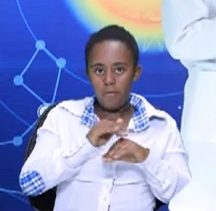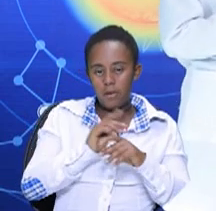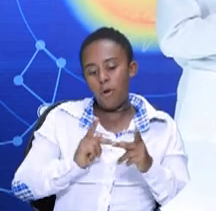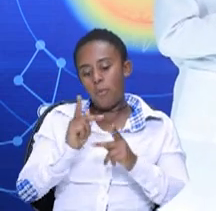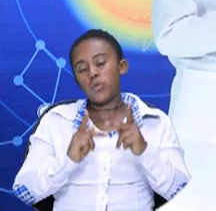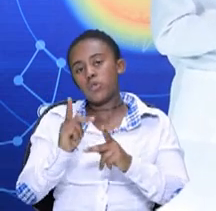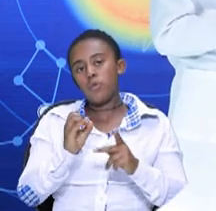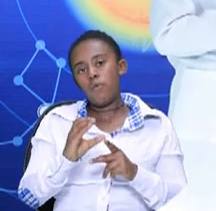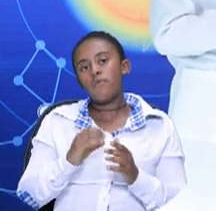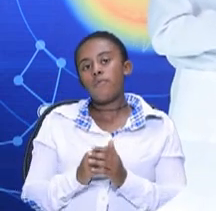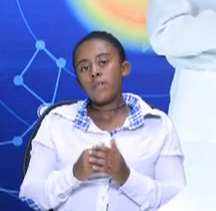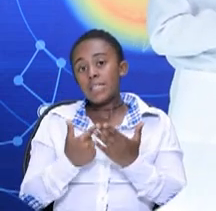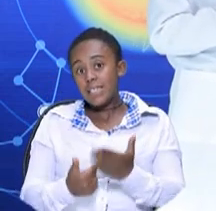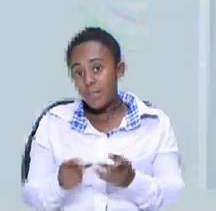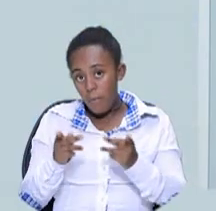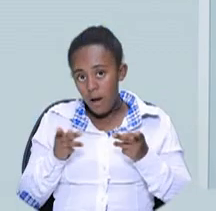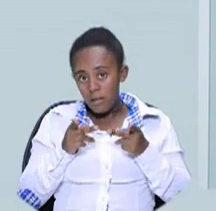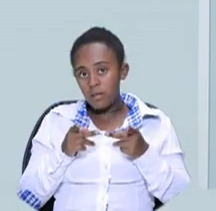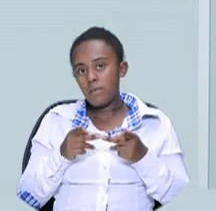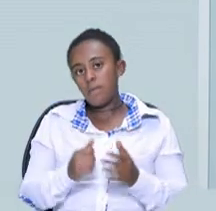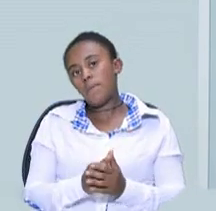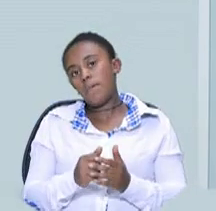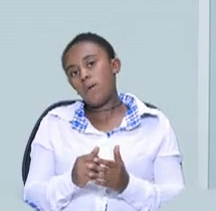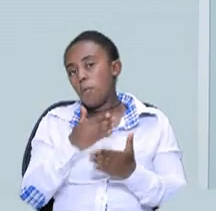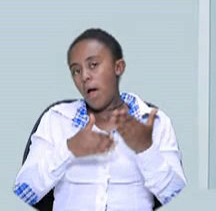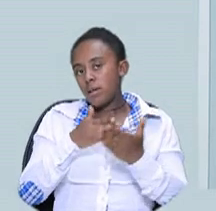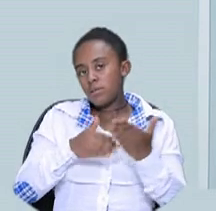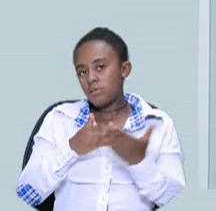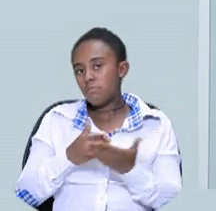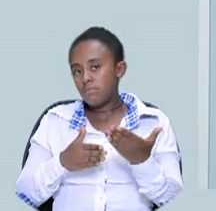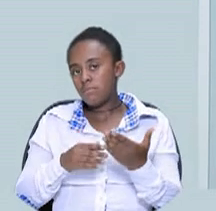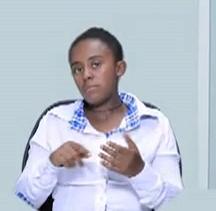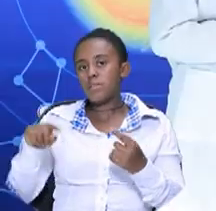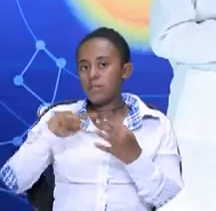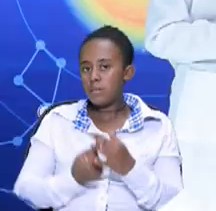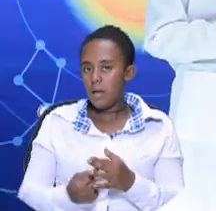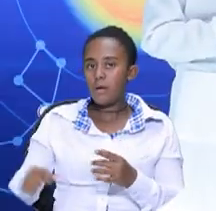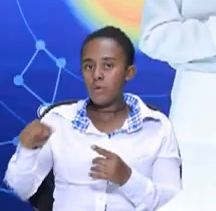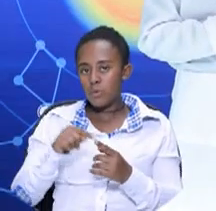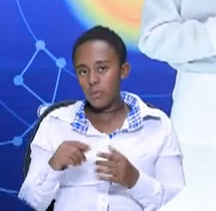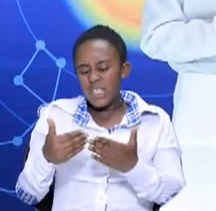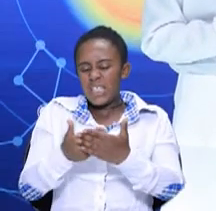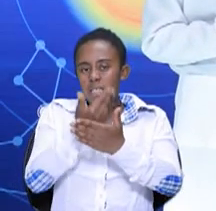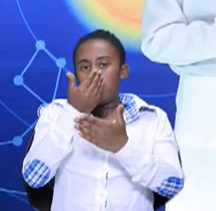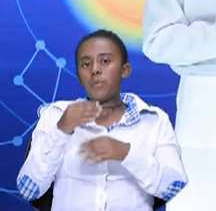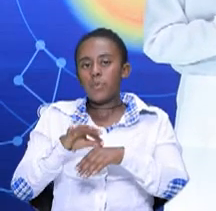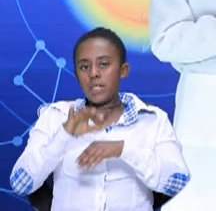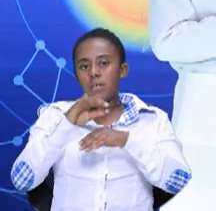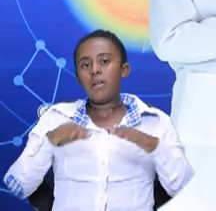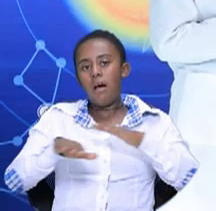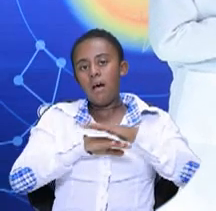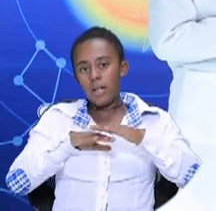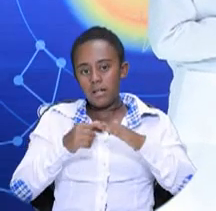process of clotting, this part start to produce or start to synthesize new skin under